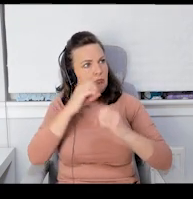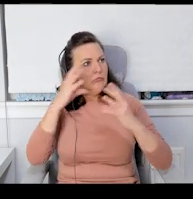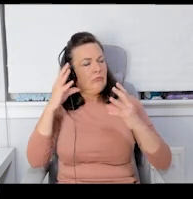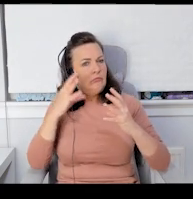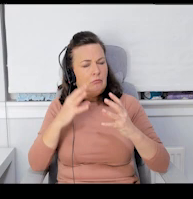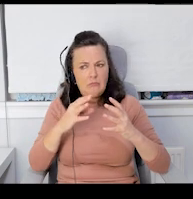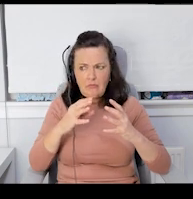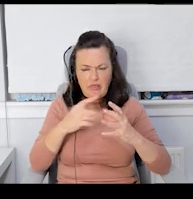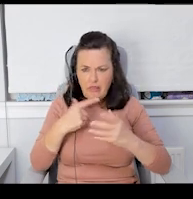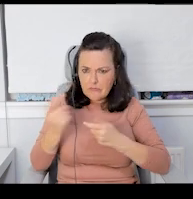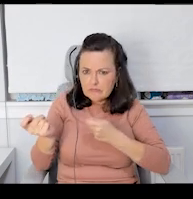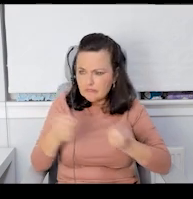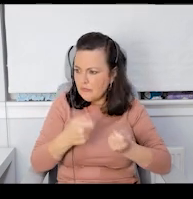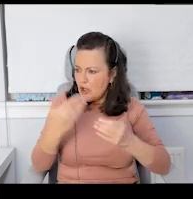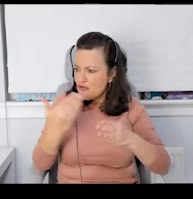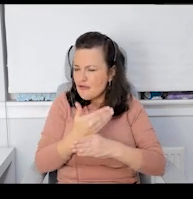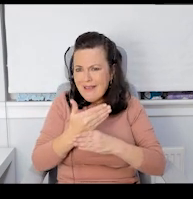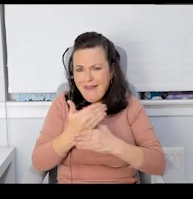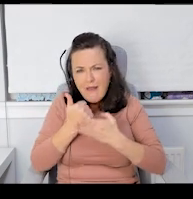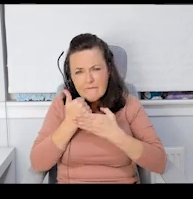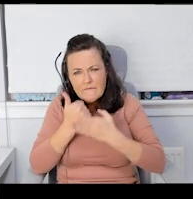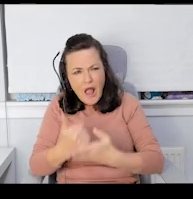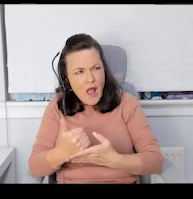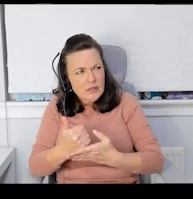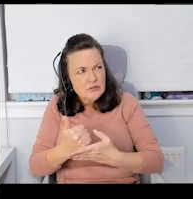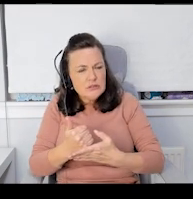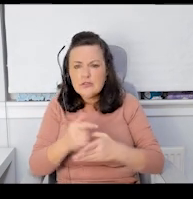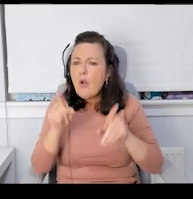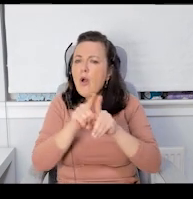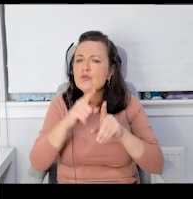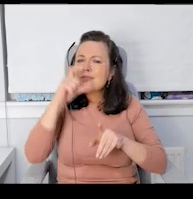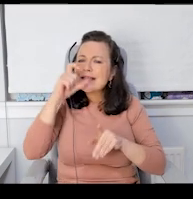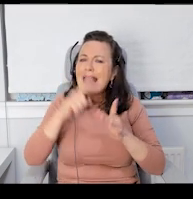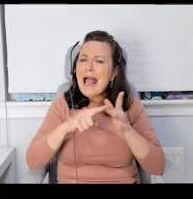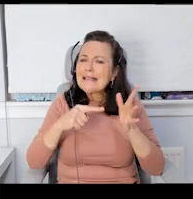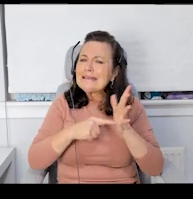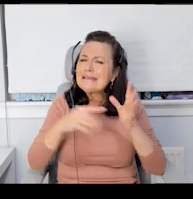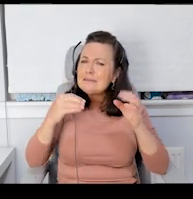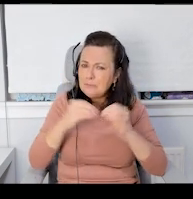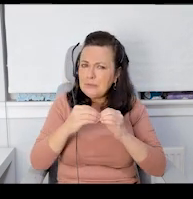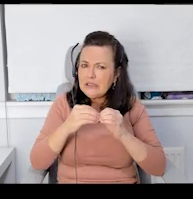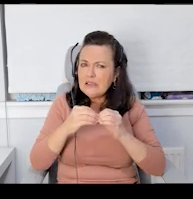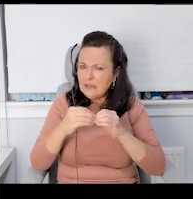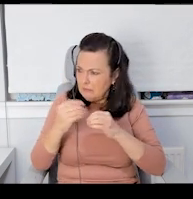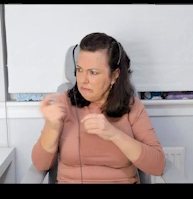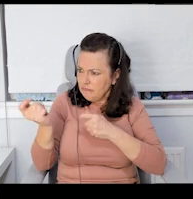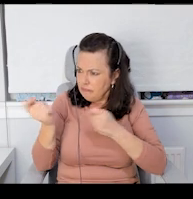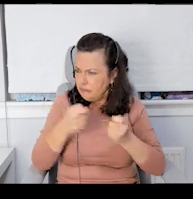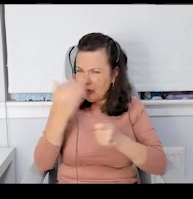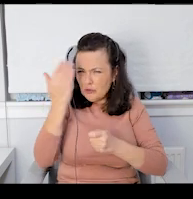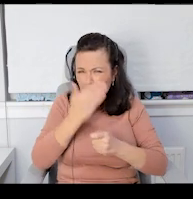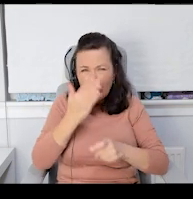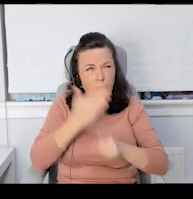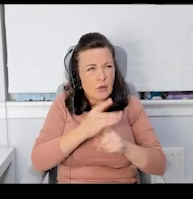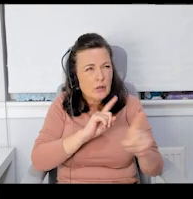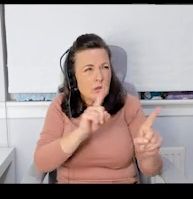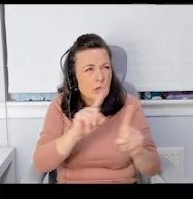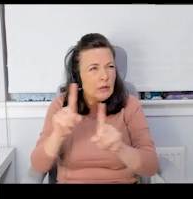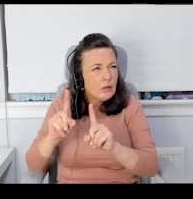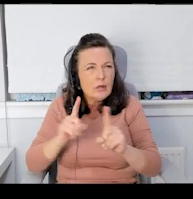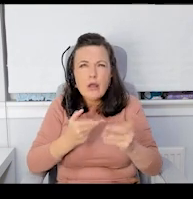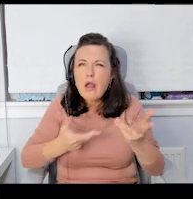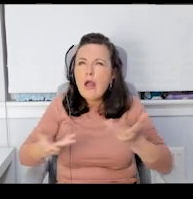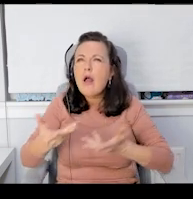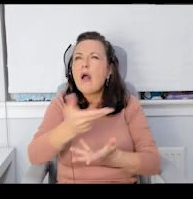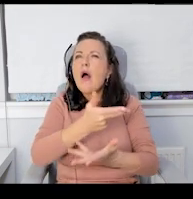did a meeting with them and you do all that. So when we had the CITB in, things like that. So it's just kind of all working together on